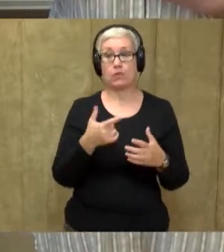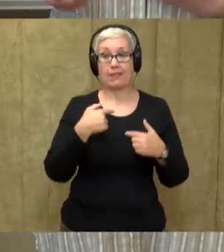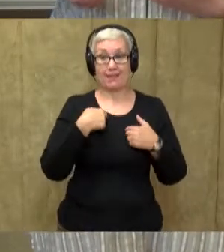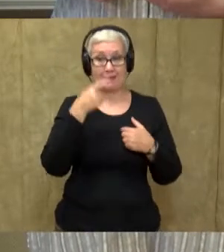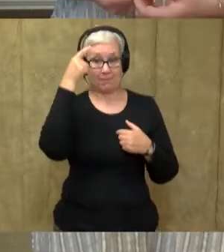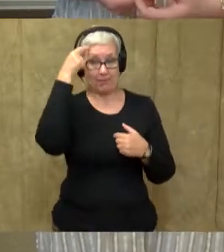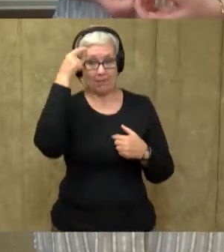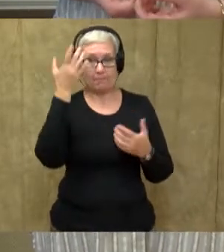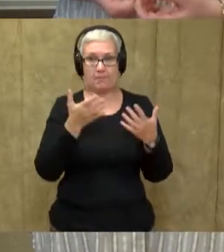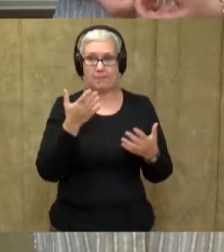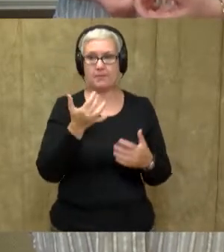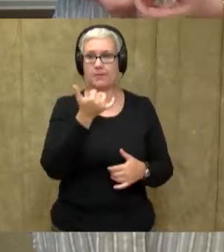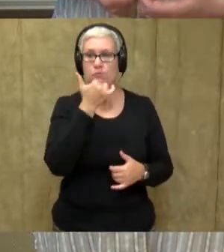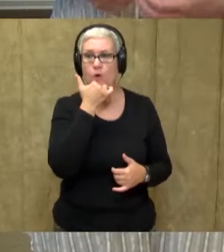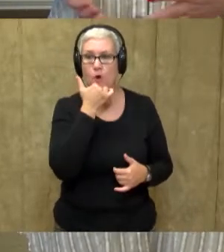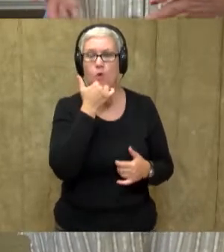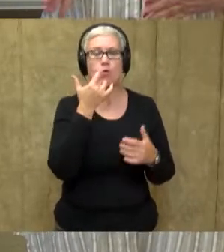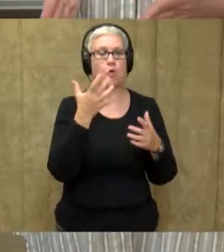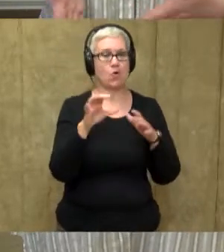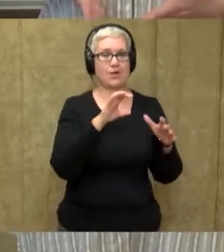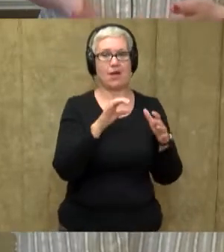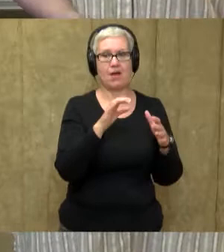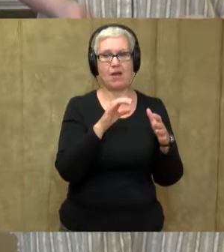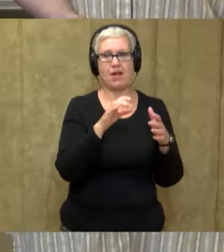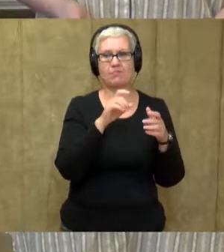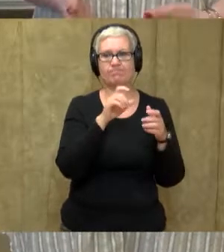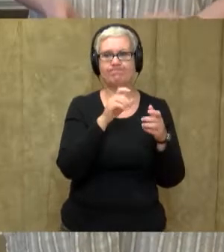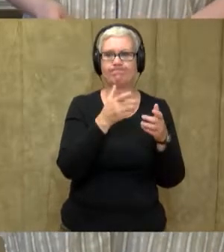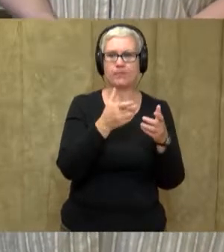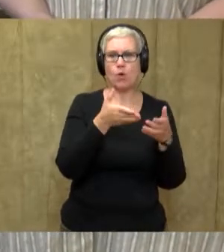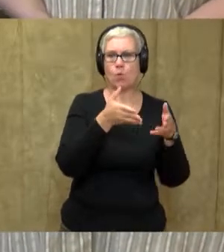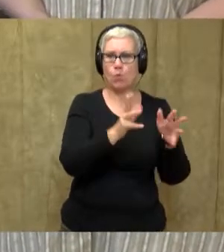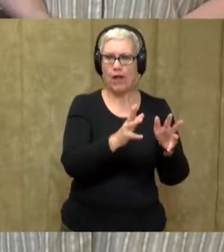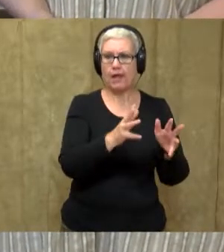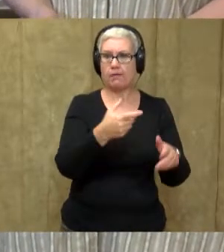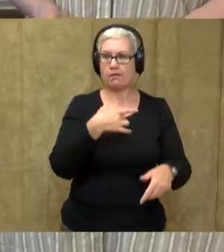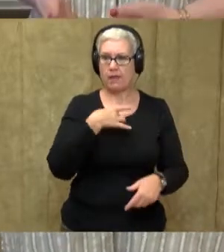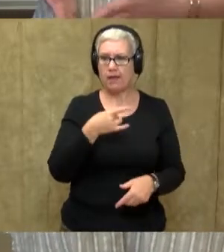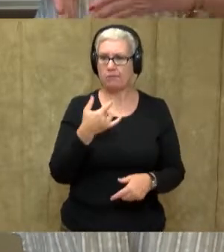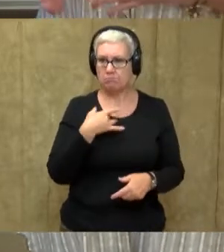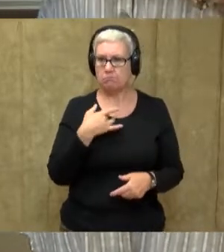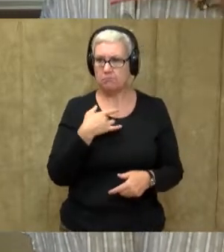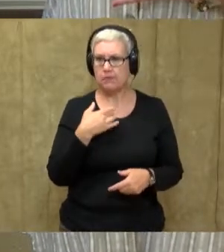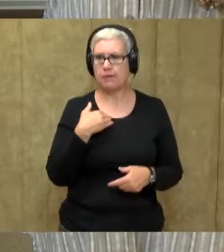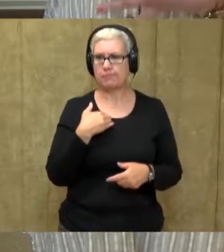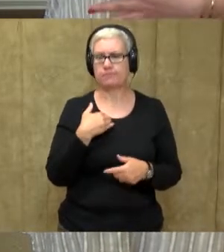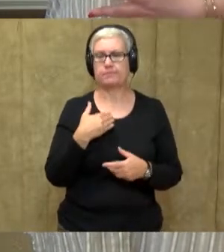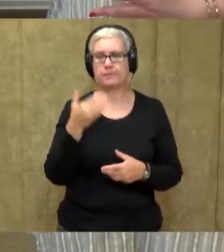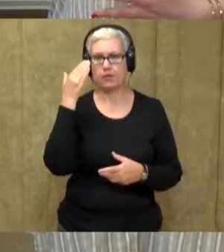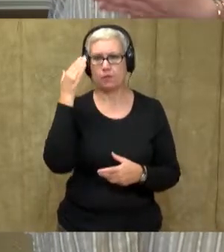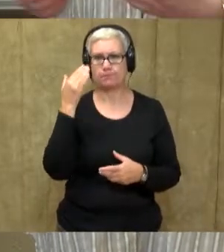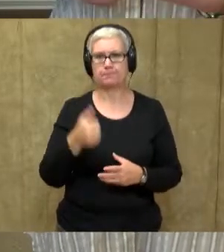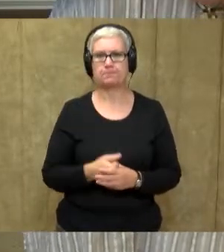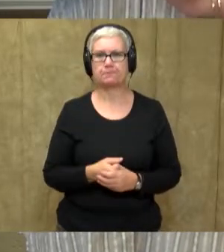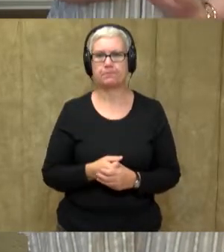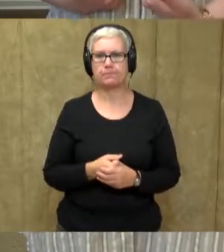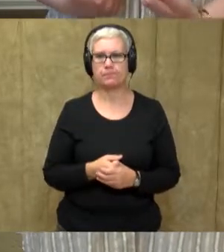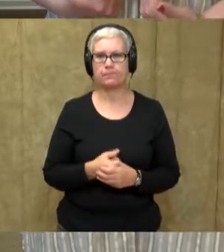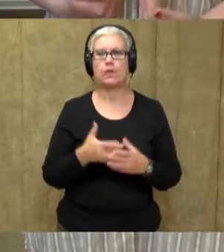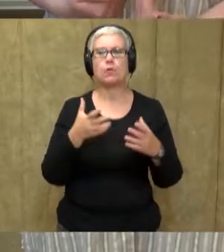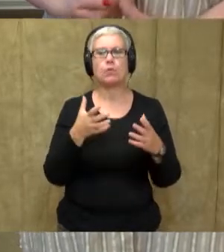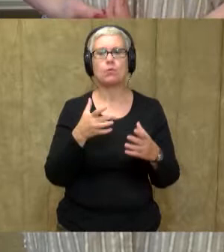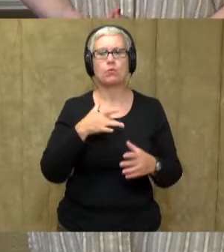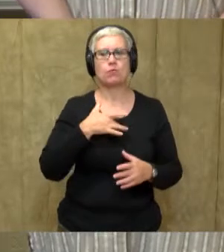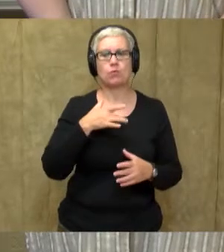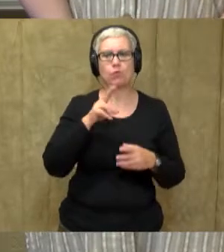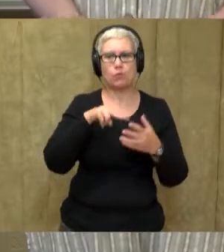should be done a certain way. We're like, well, this is the right thing. This is the right choice. And we want to make other readers feel the way